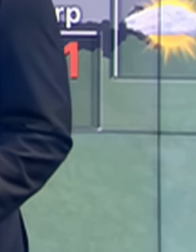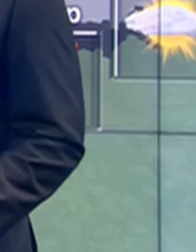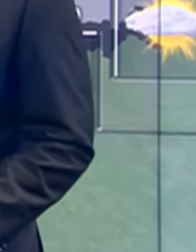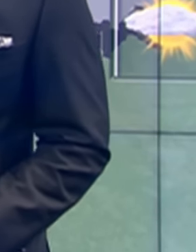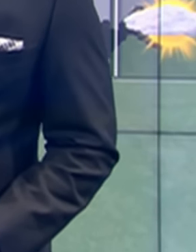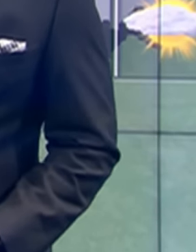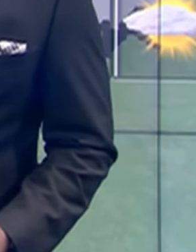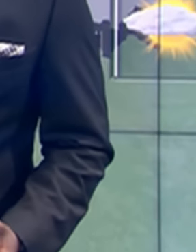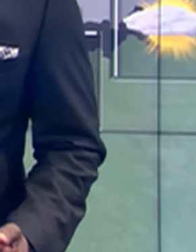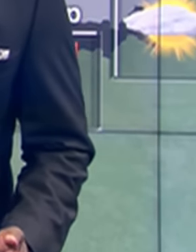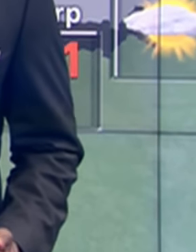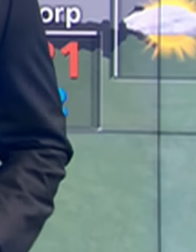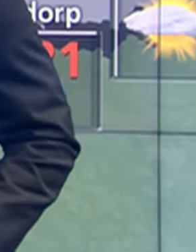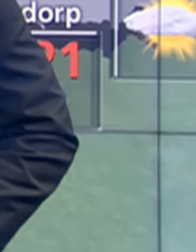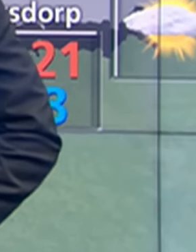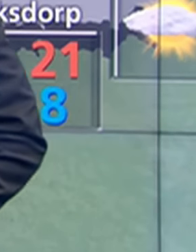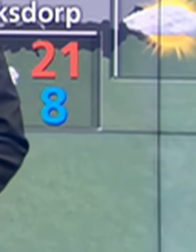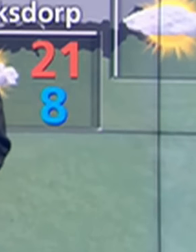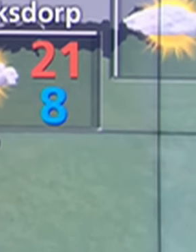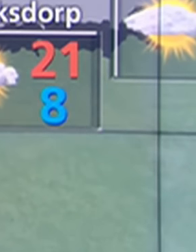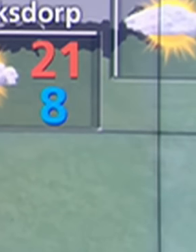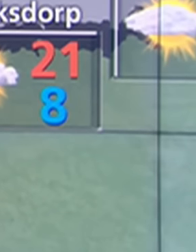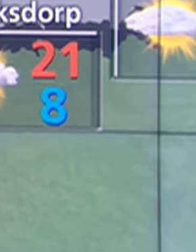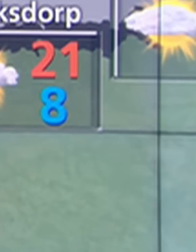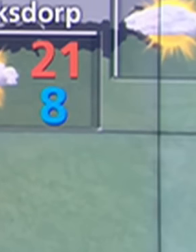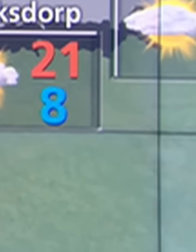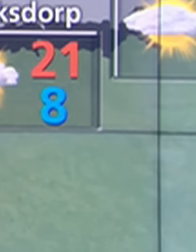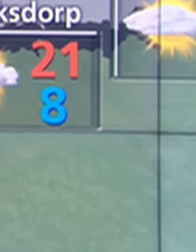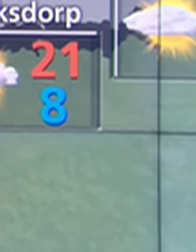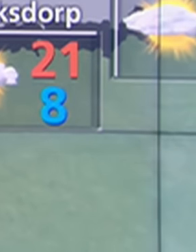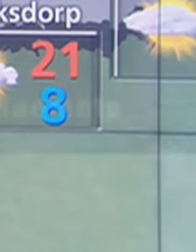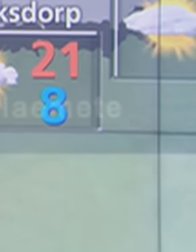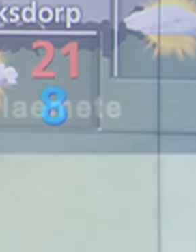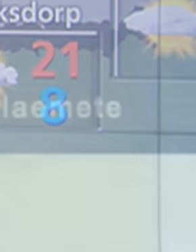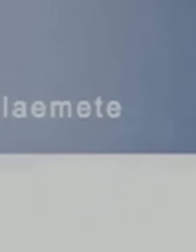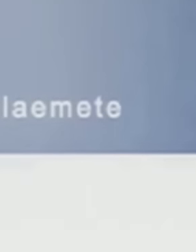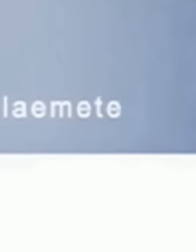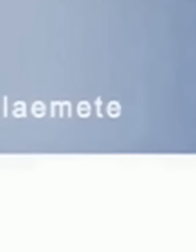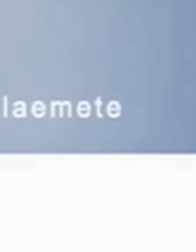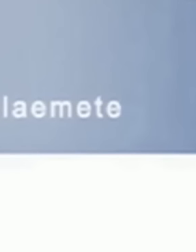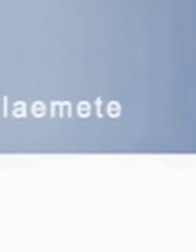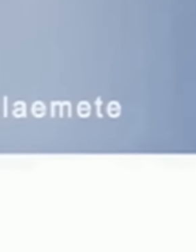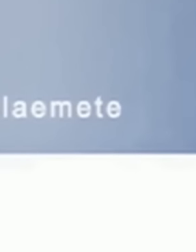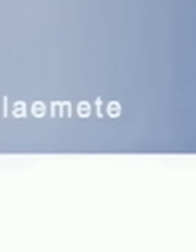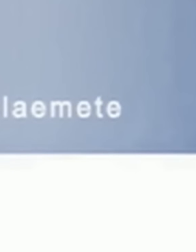teng o tla hloifutumela ho sa enka ba buitsa pedi ya kalo ha be etso kgwatsa